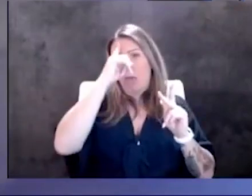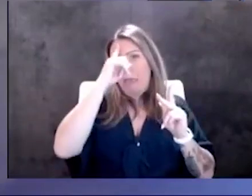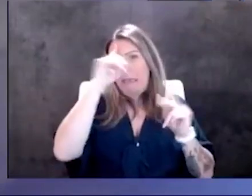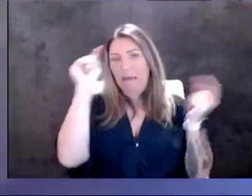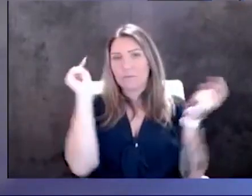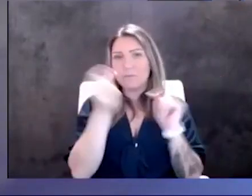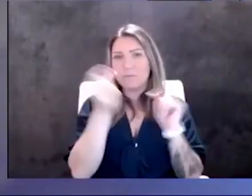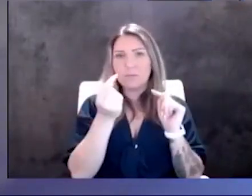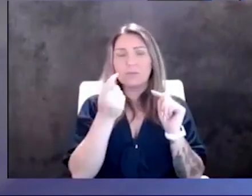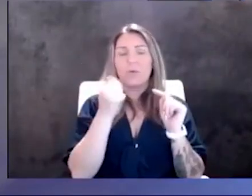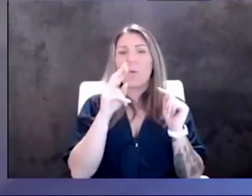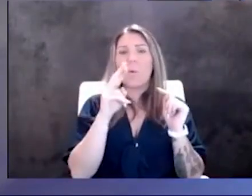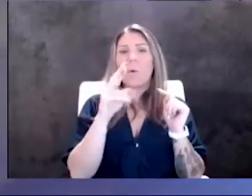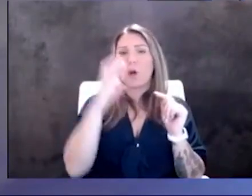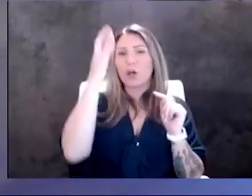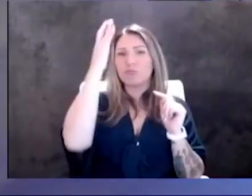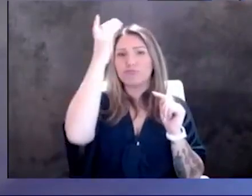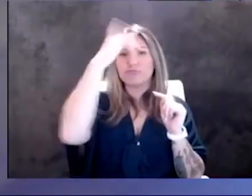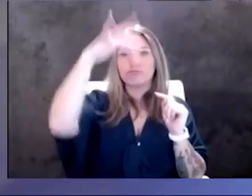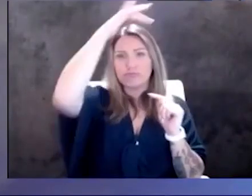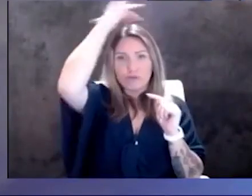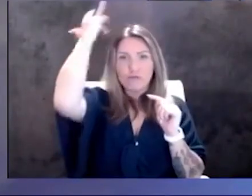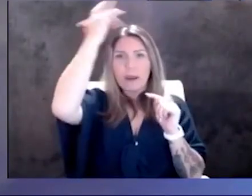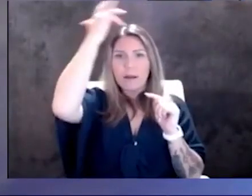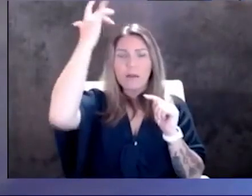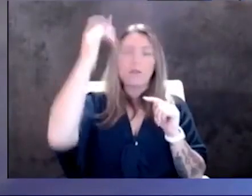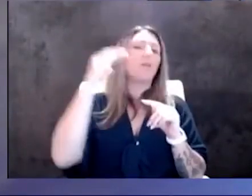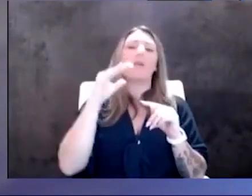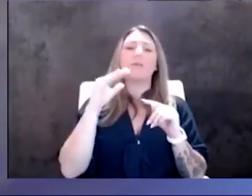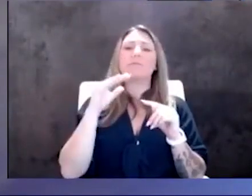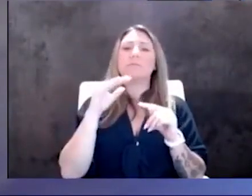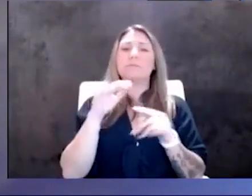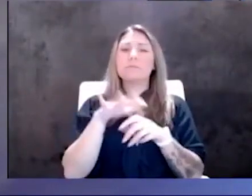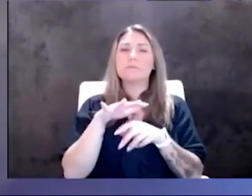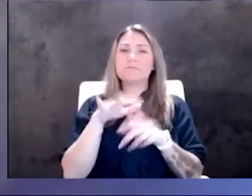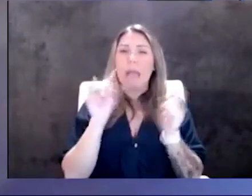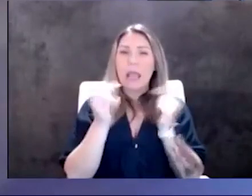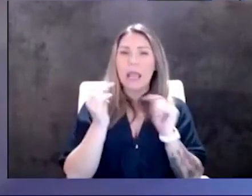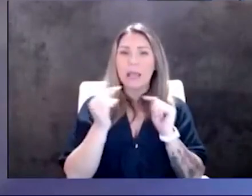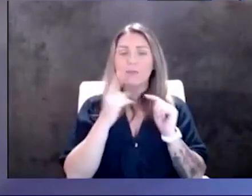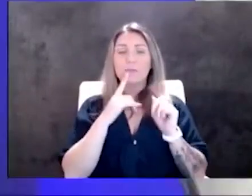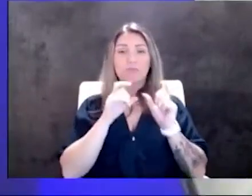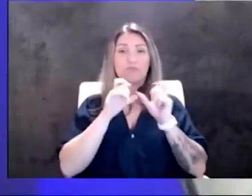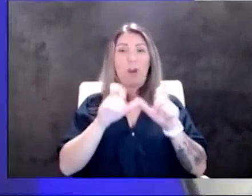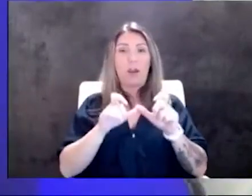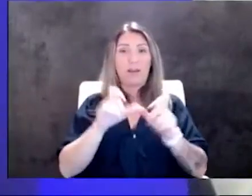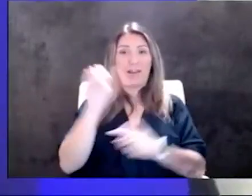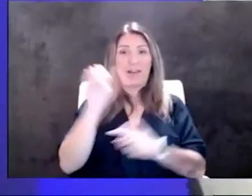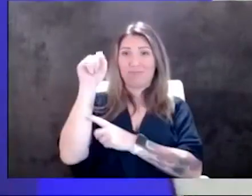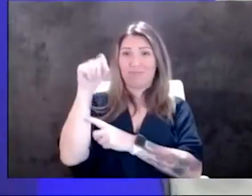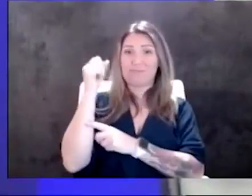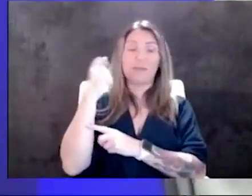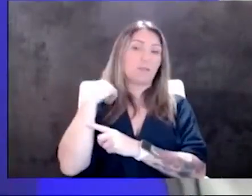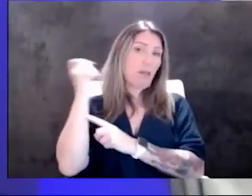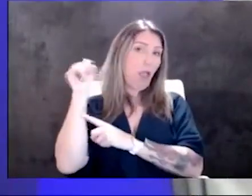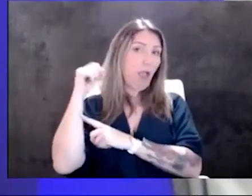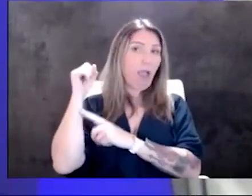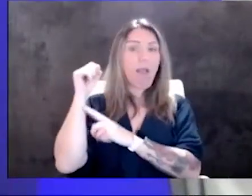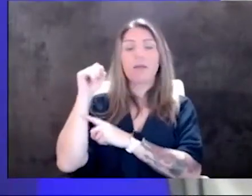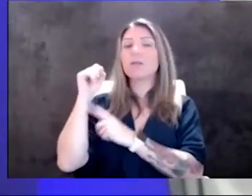cranial, occipital area pain? Yeah, so chronic neck pain, or people will develop these neuralgia type